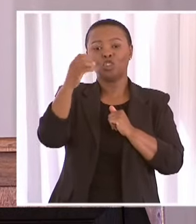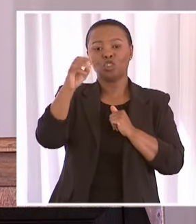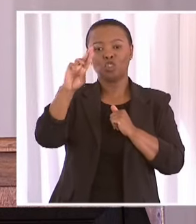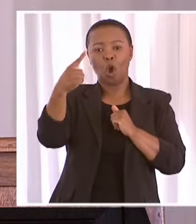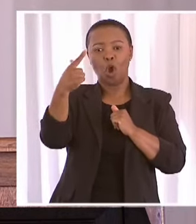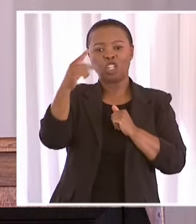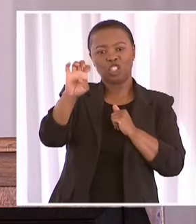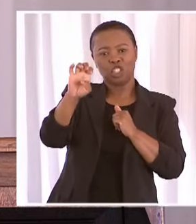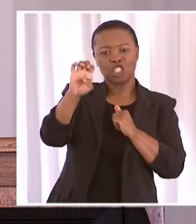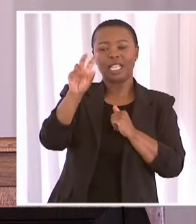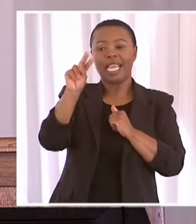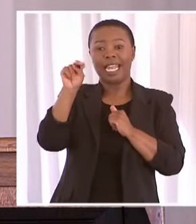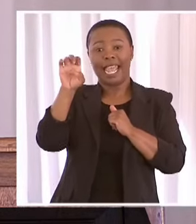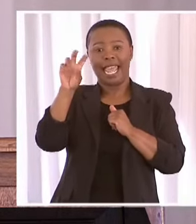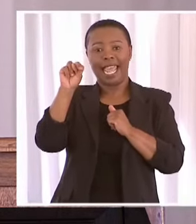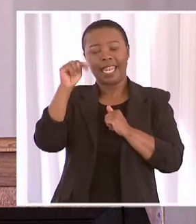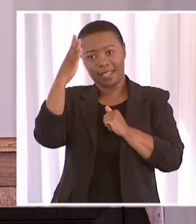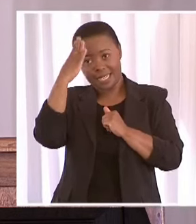Jackie Silibi,